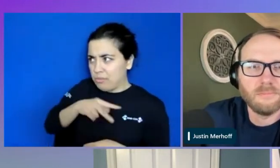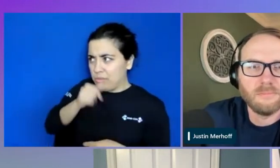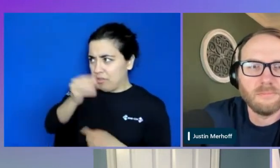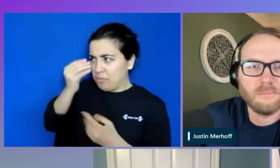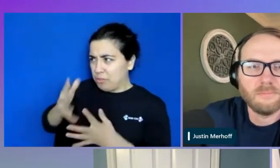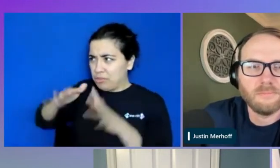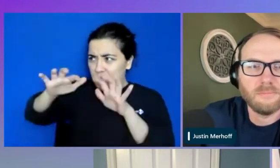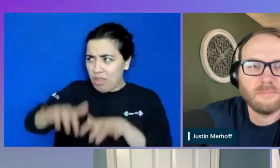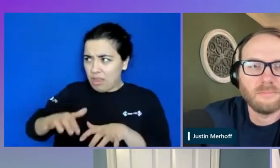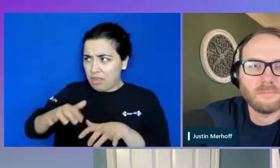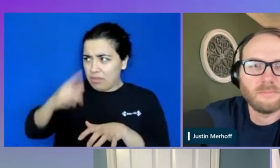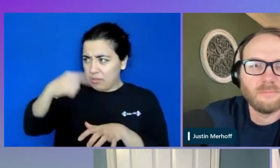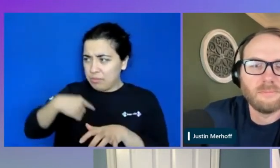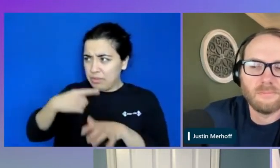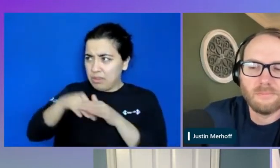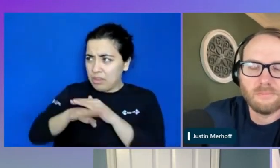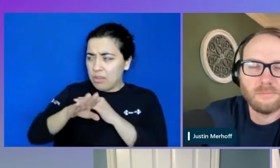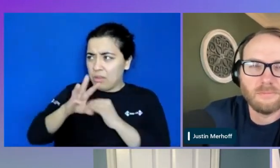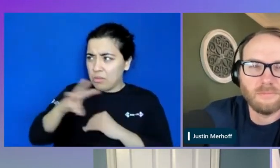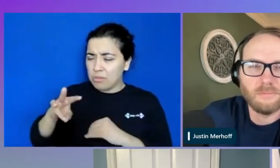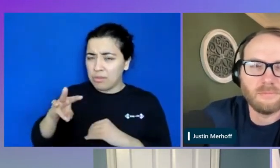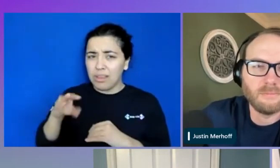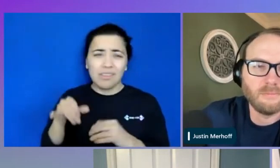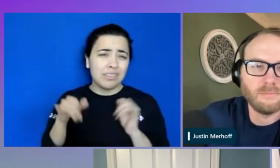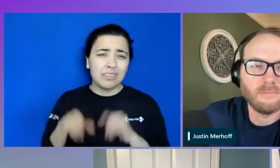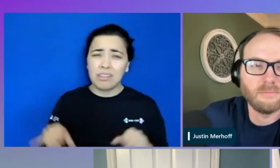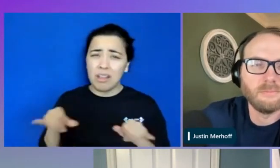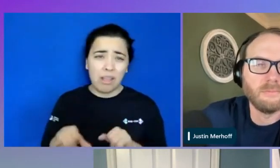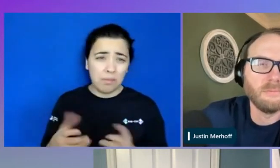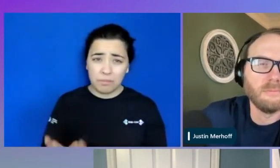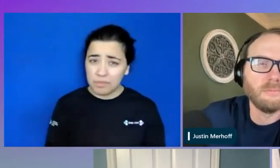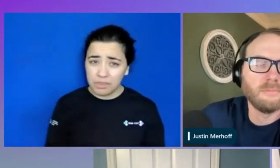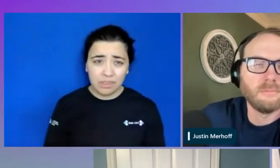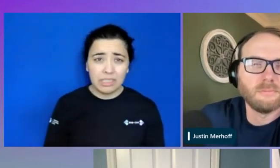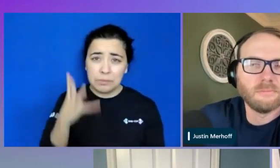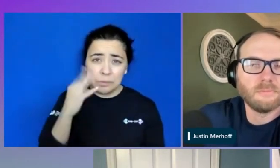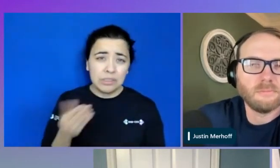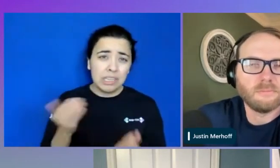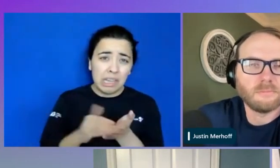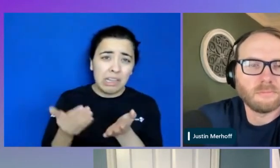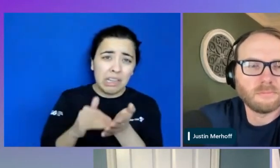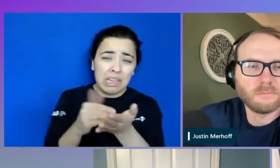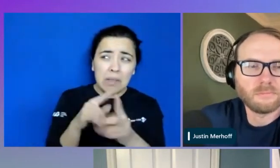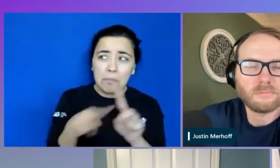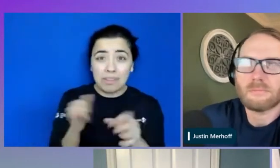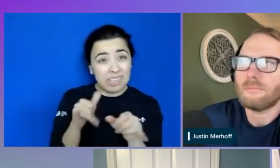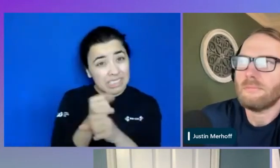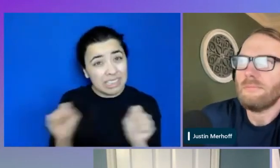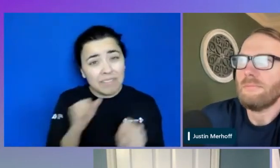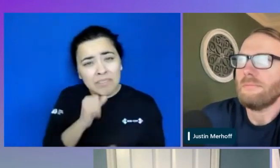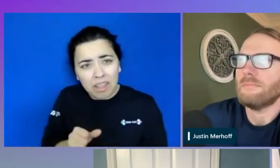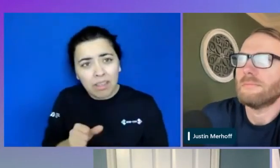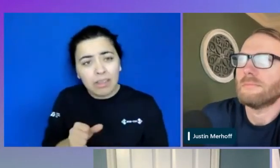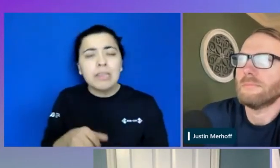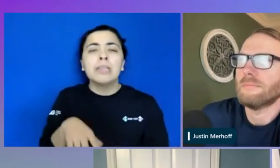a common occurrence, and it's so unsafe. But in terms of digital